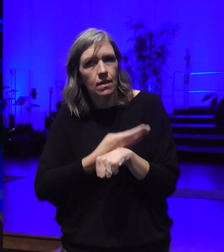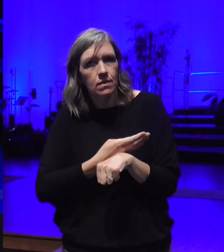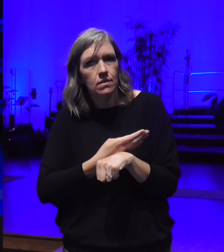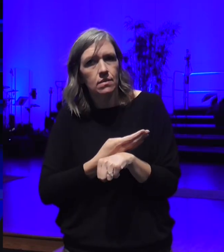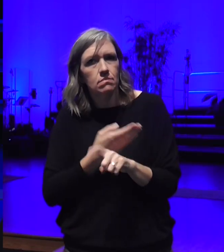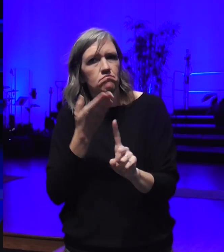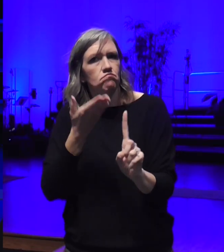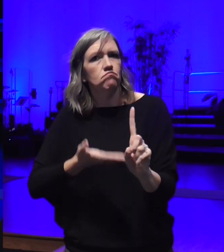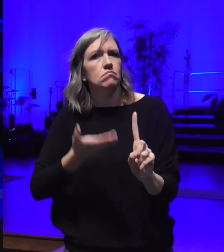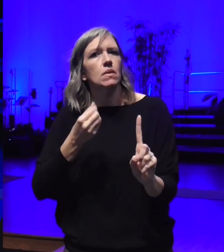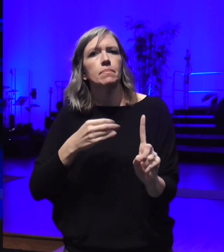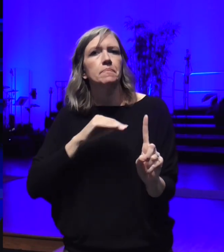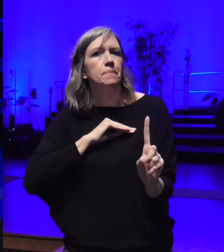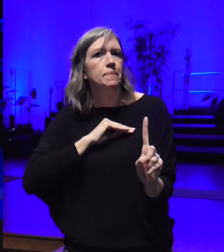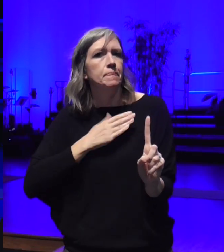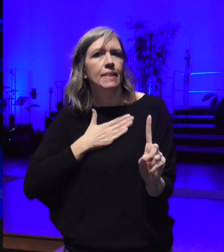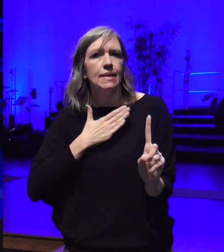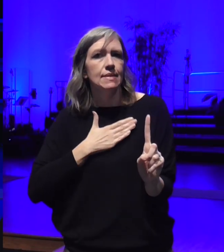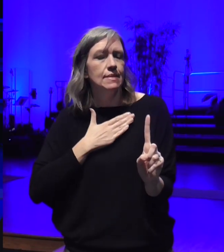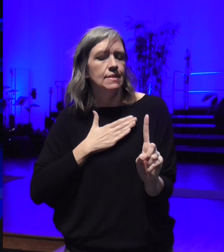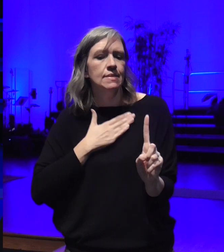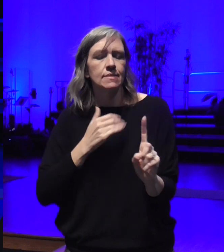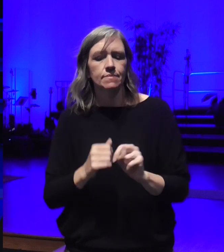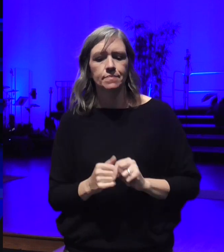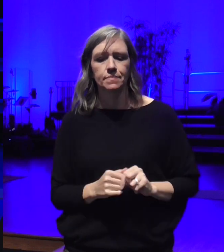in whom I am well pleased."